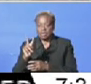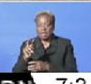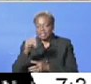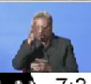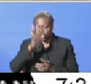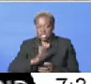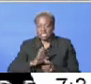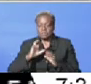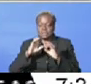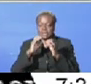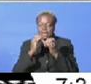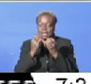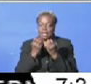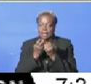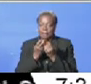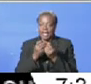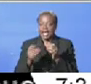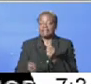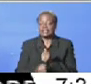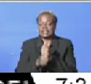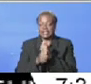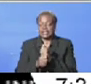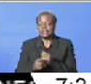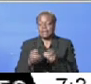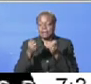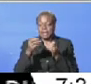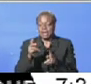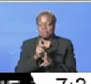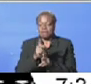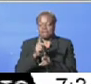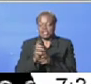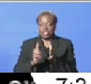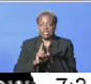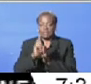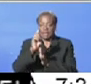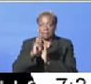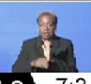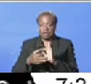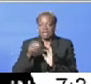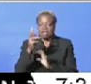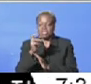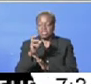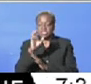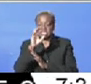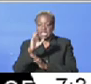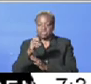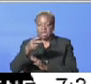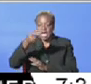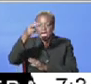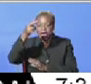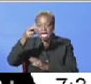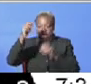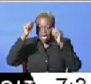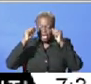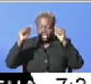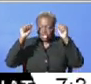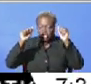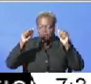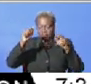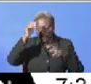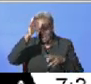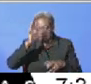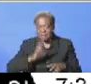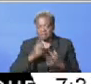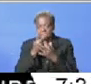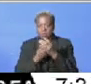Dr. Judson Eneas, has assisted in the professional development of more than 1,300 high-achieving males from both the public and